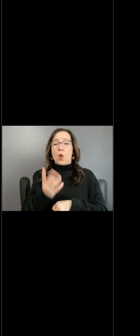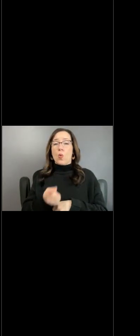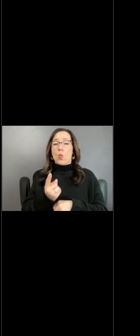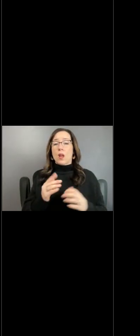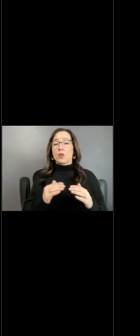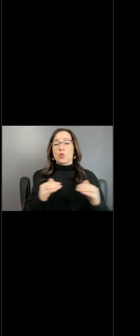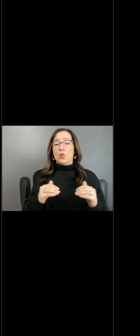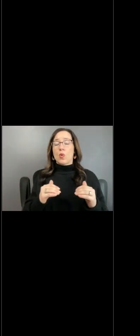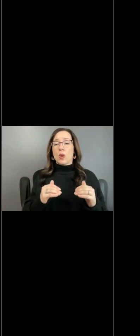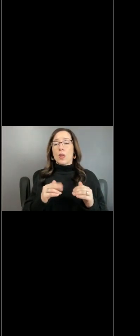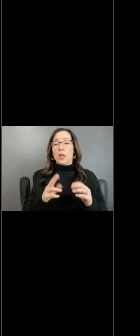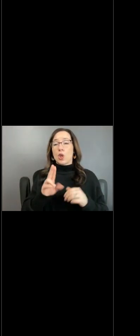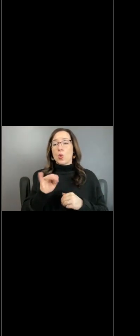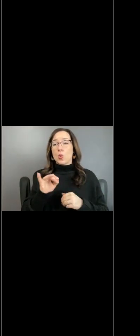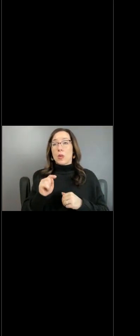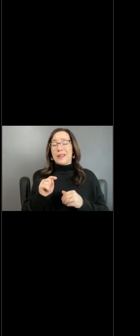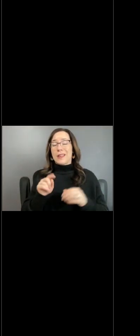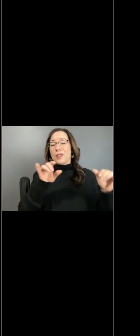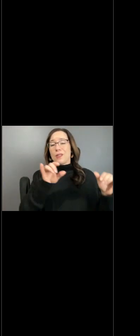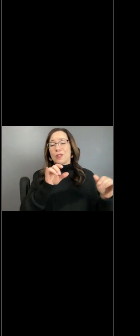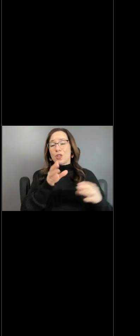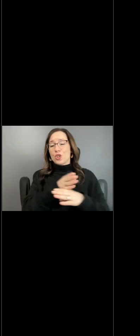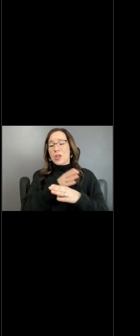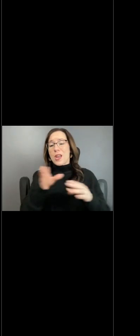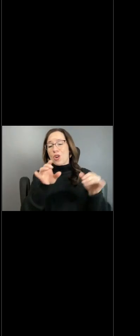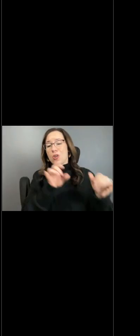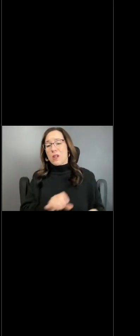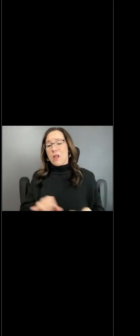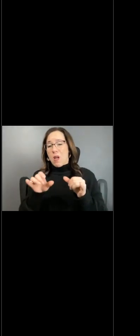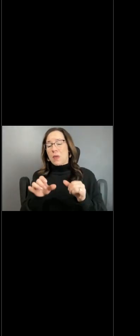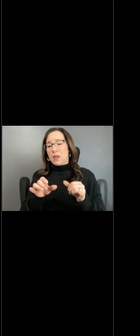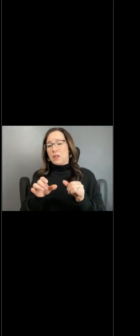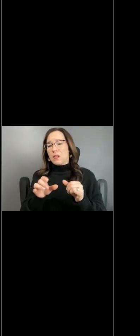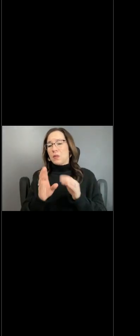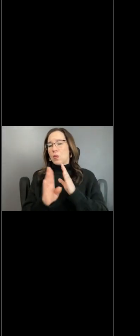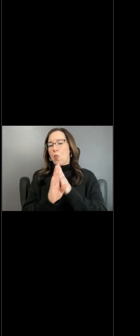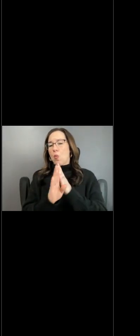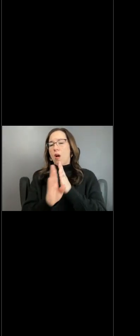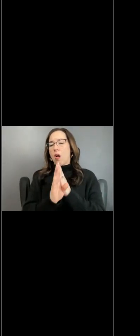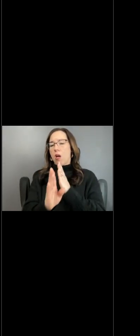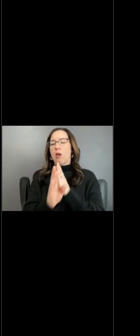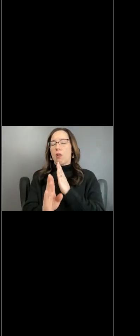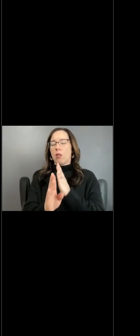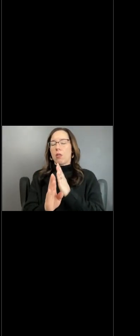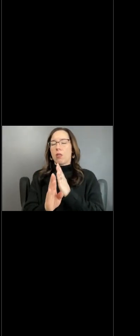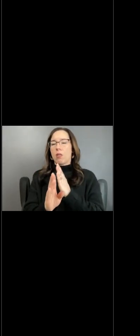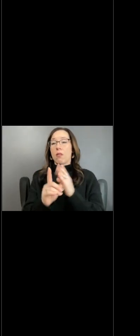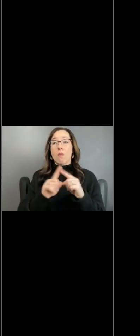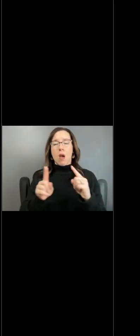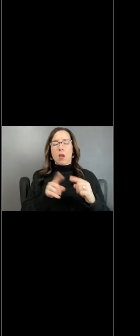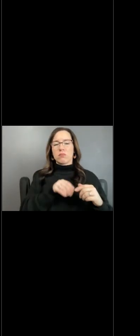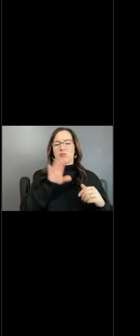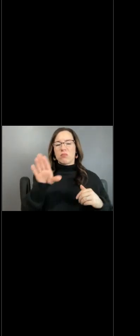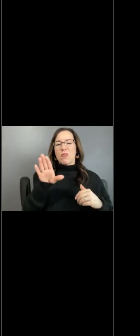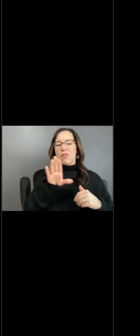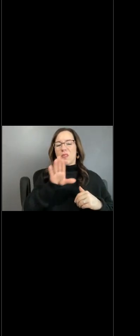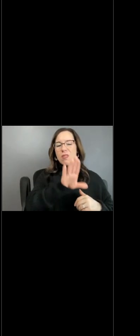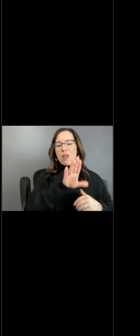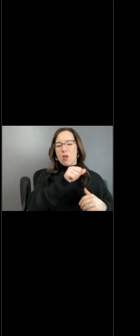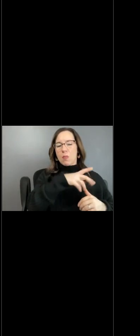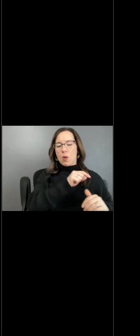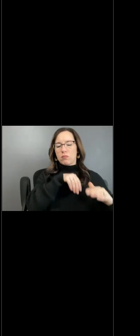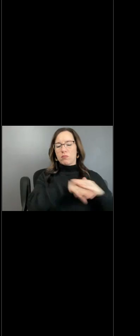units that share common walls and have individual entrances? And